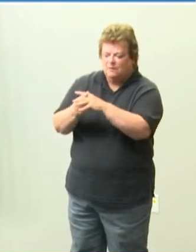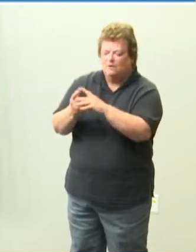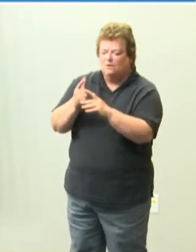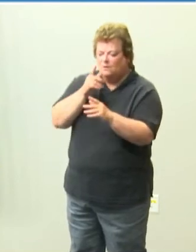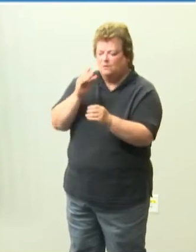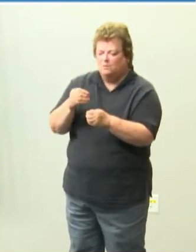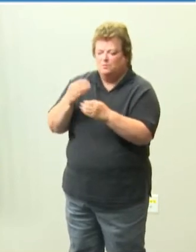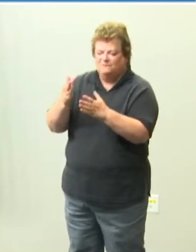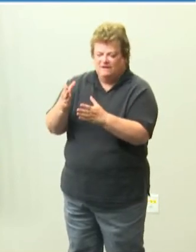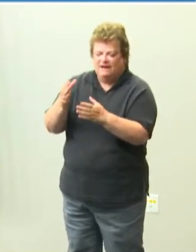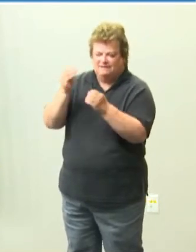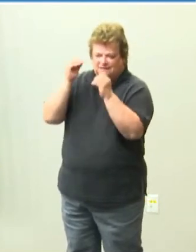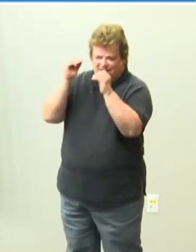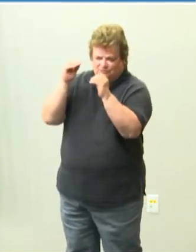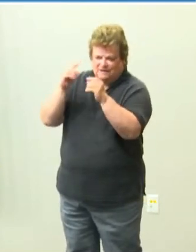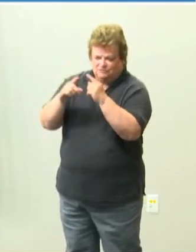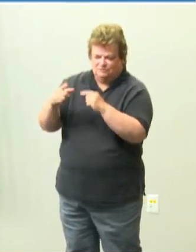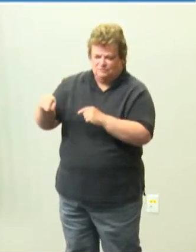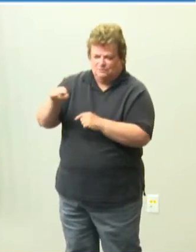to those individuals.